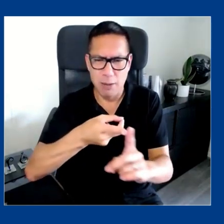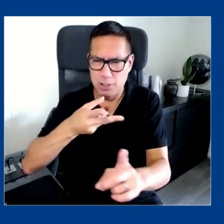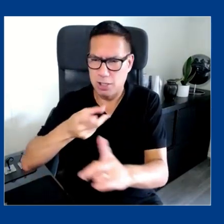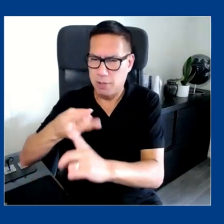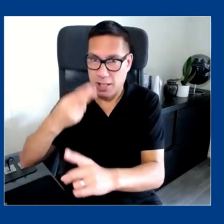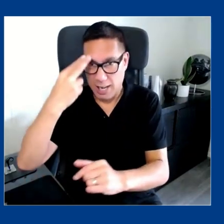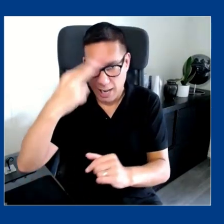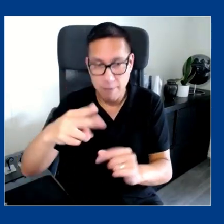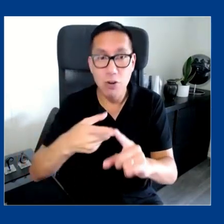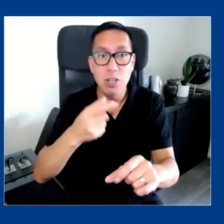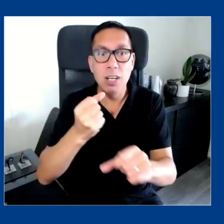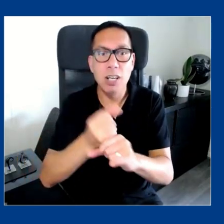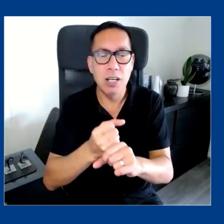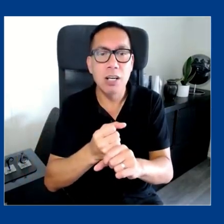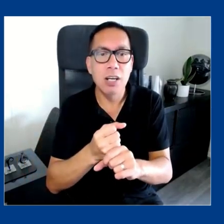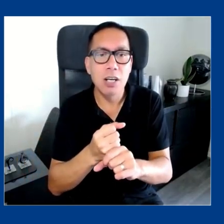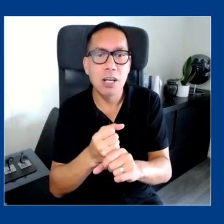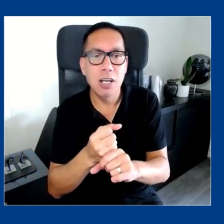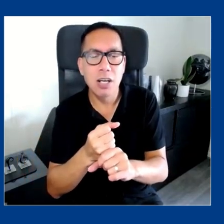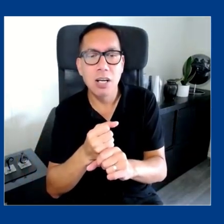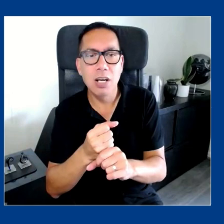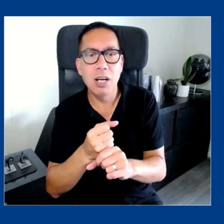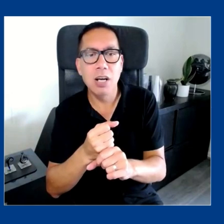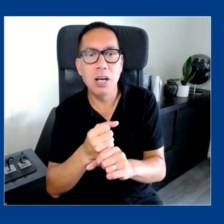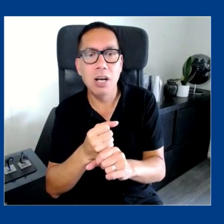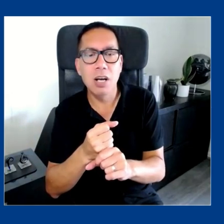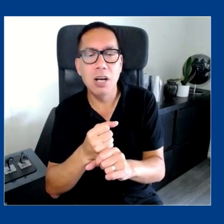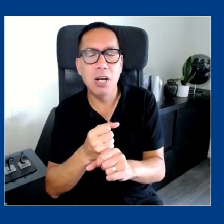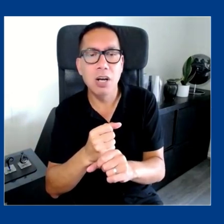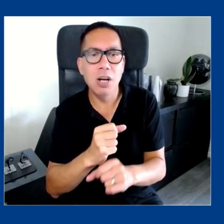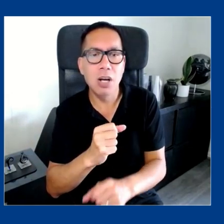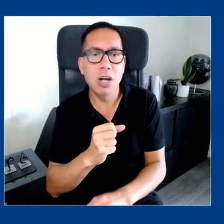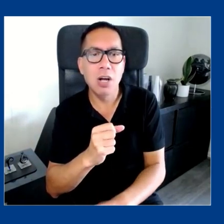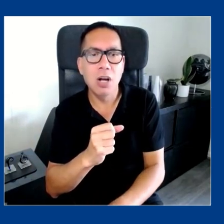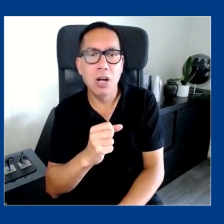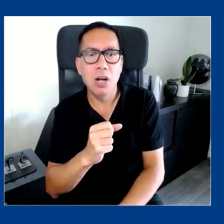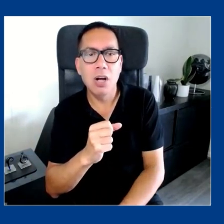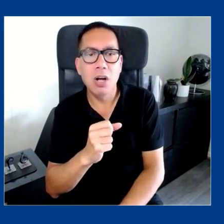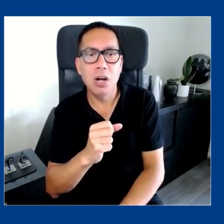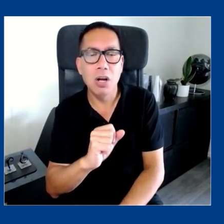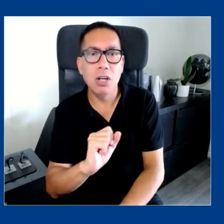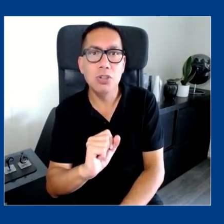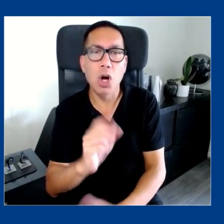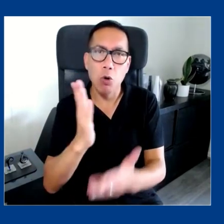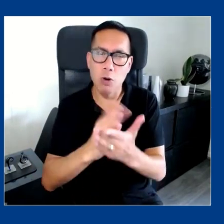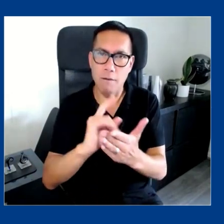the crocodile is given as respect for respect names. That's